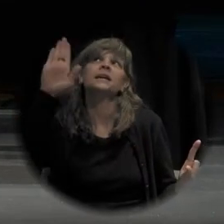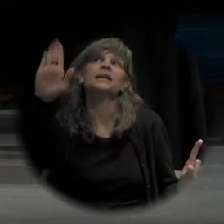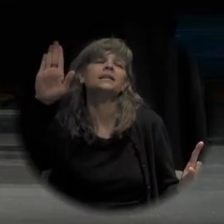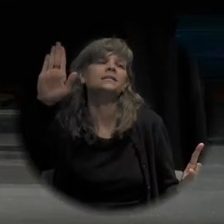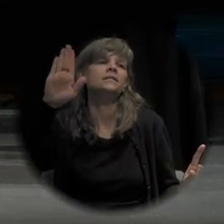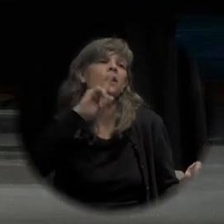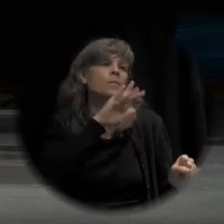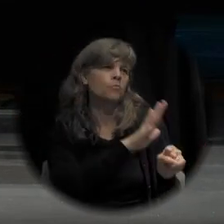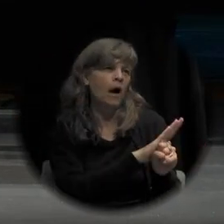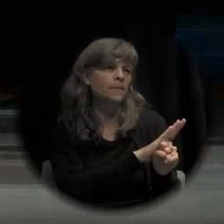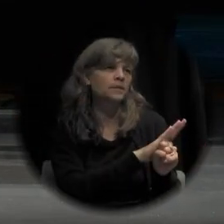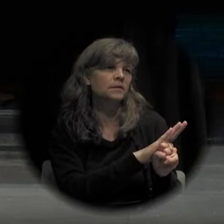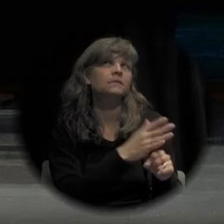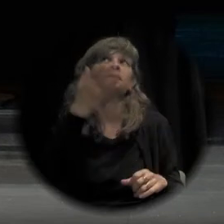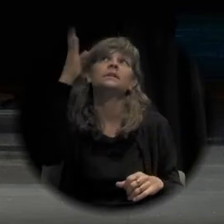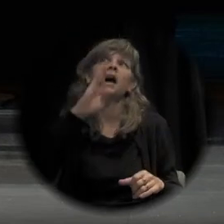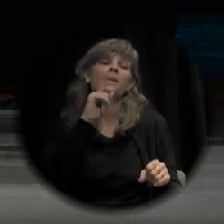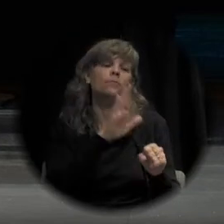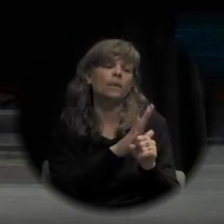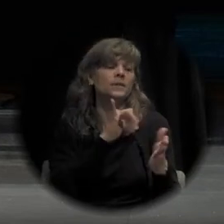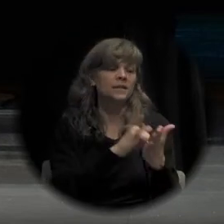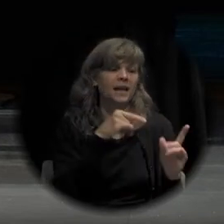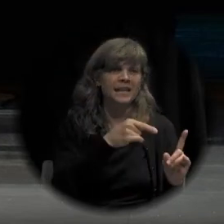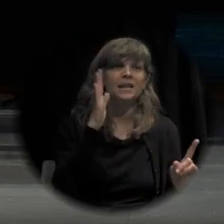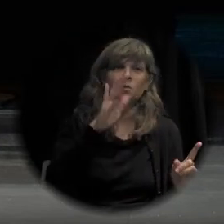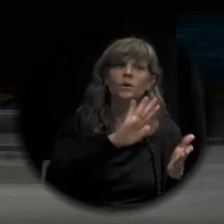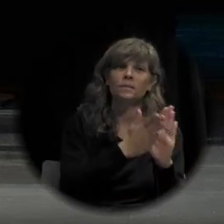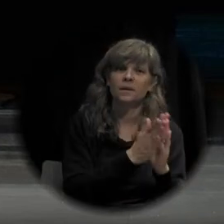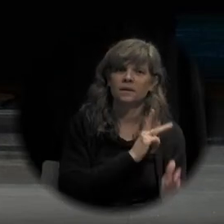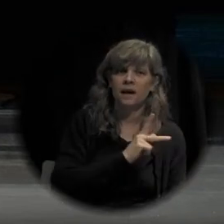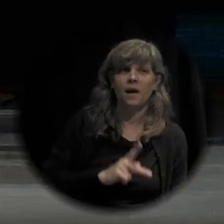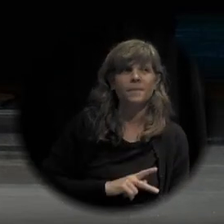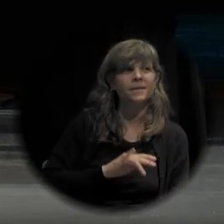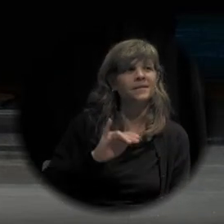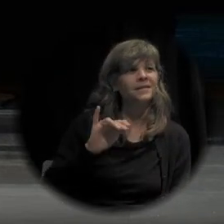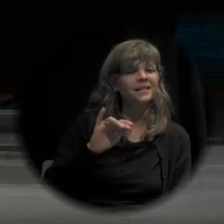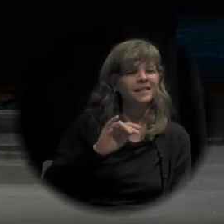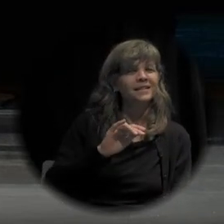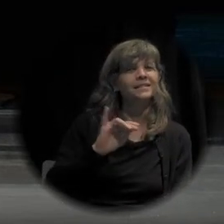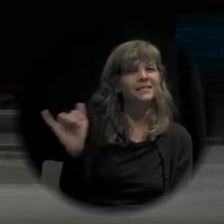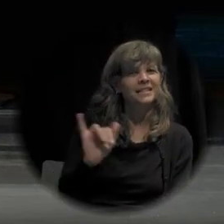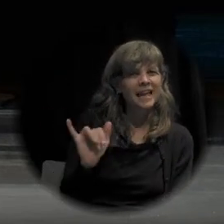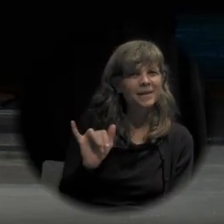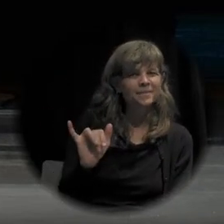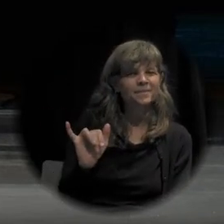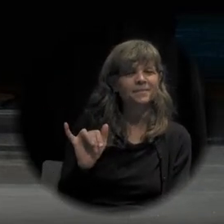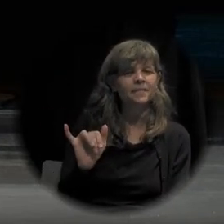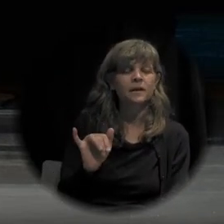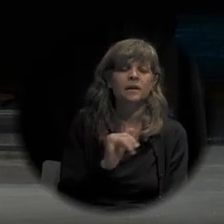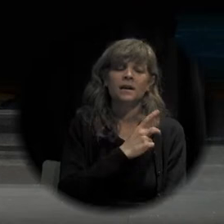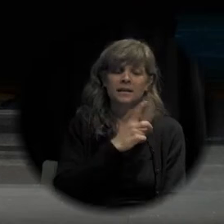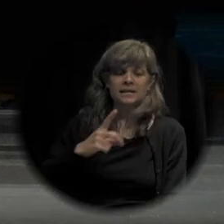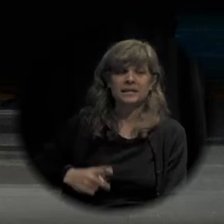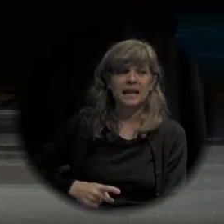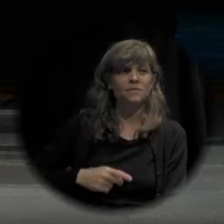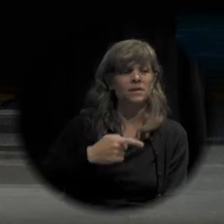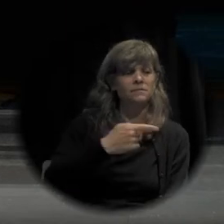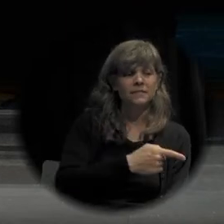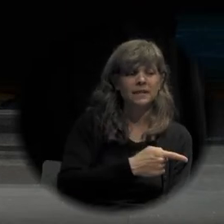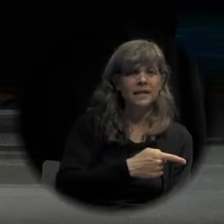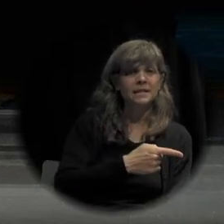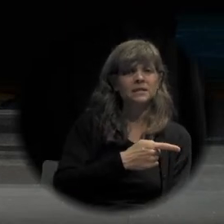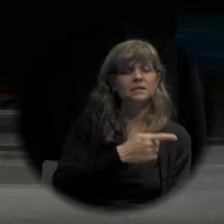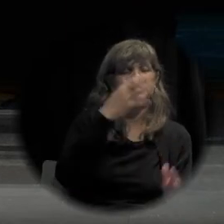him. Isn't it up to him to simply take it? And David is saying, no.